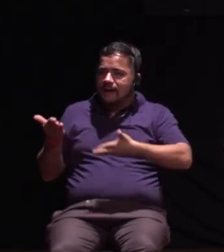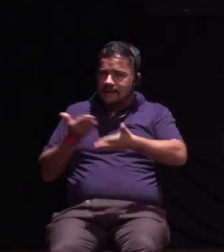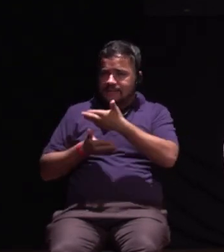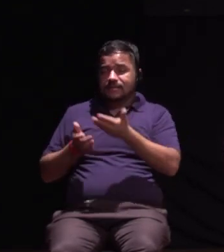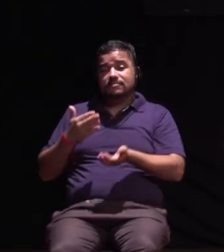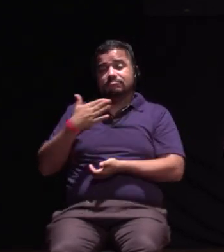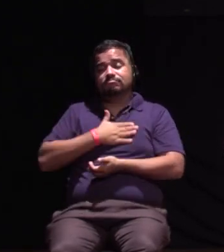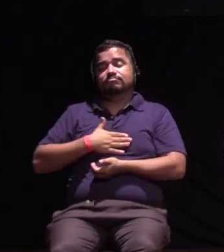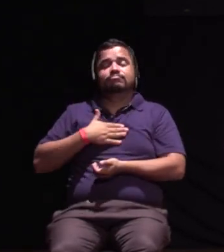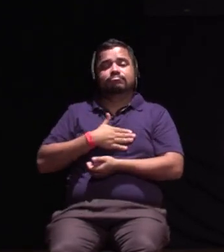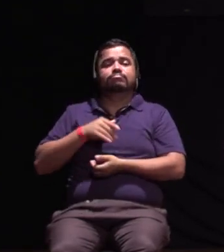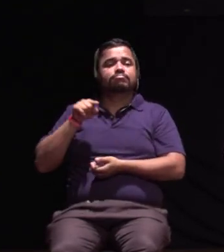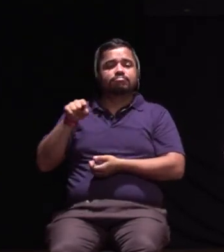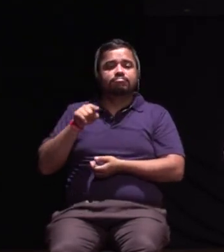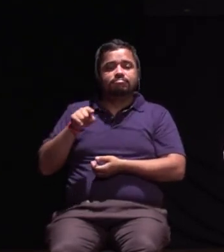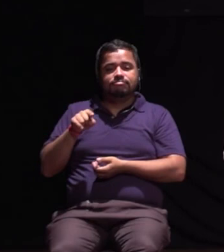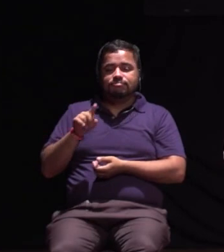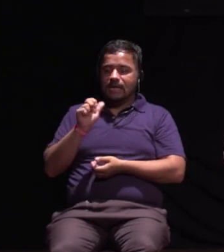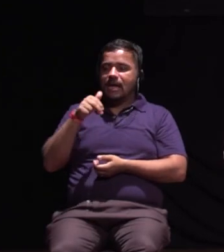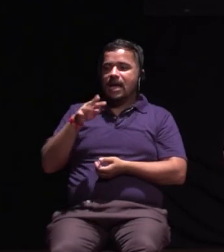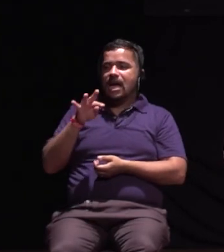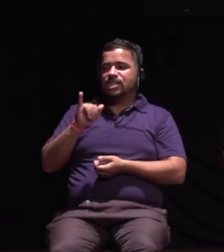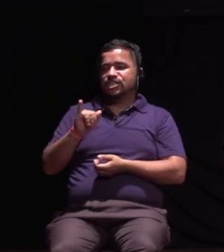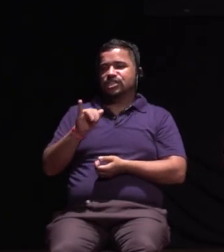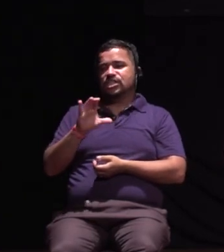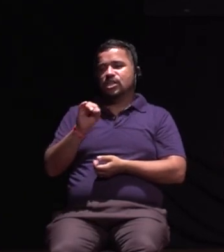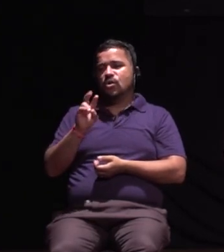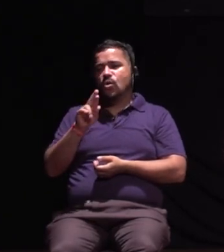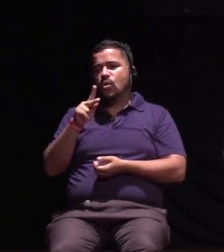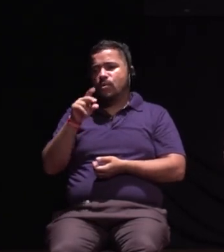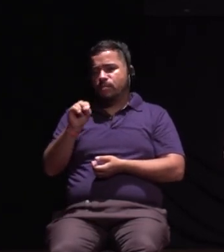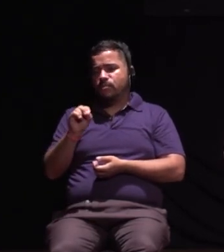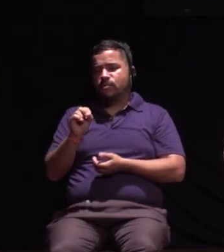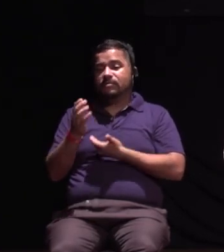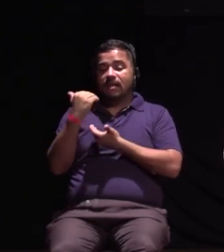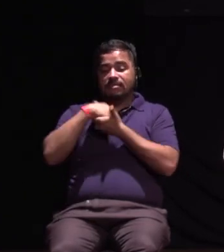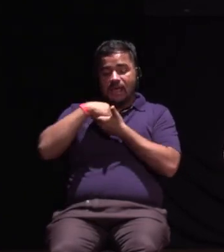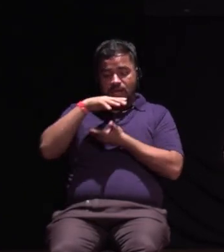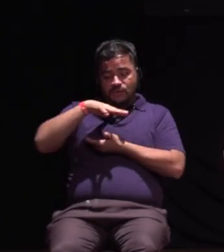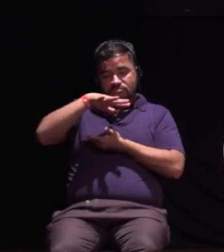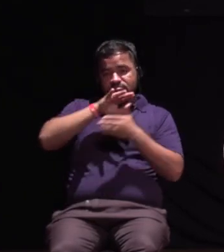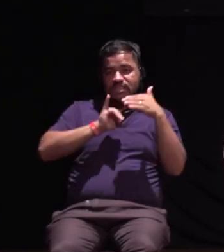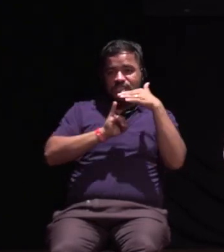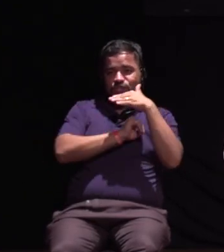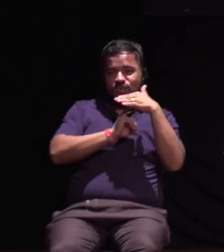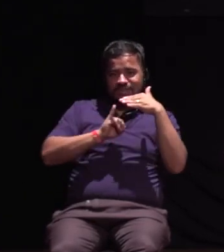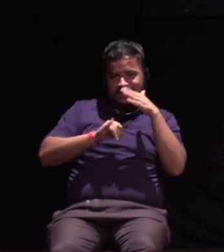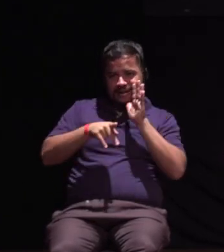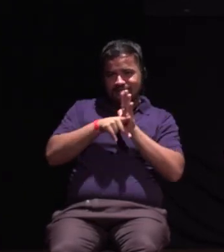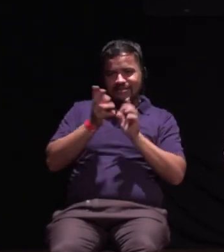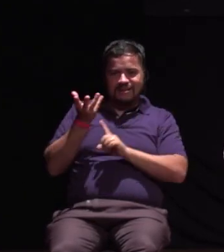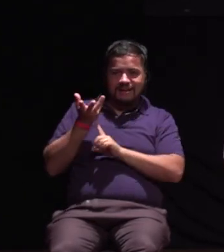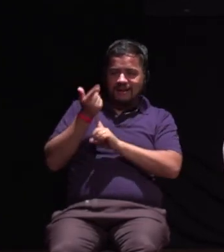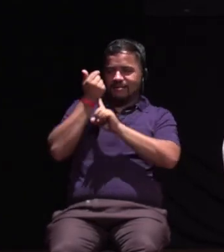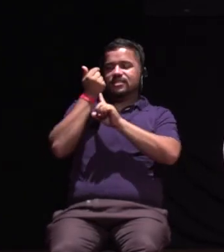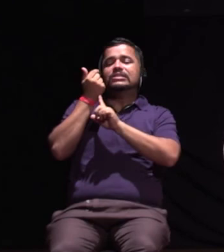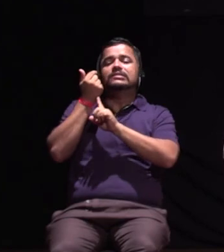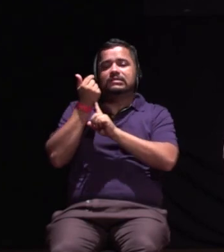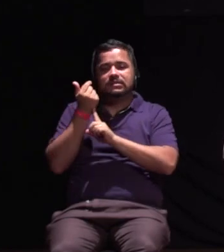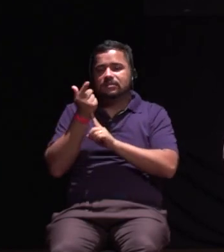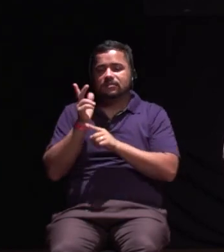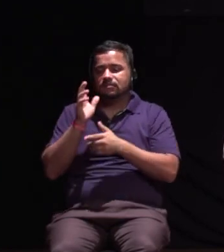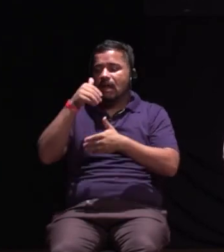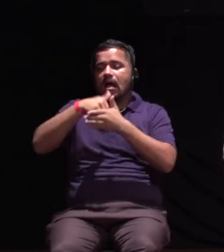antibody that we can become within the institution. And that's something that suddenly is not framed or expected anymore.